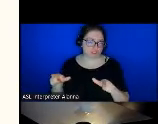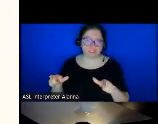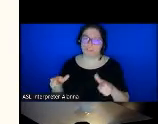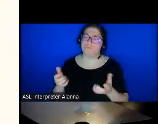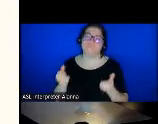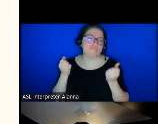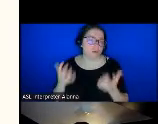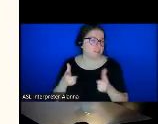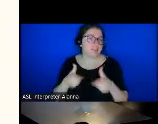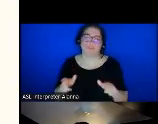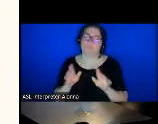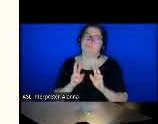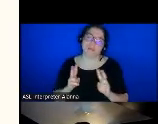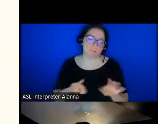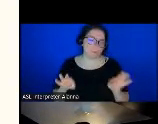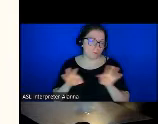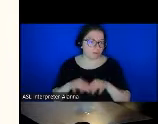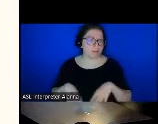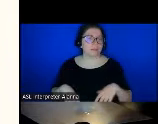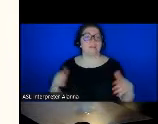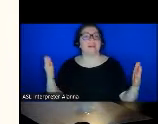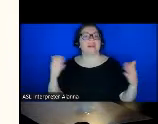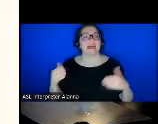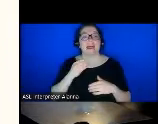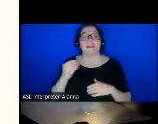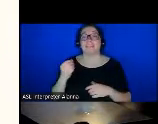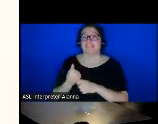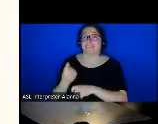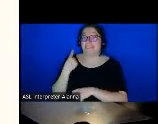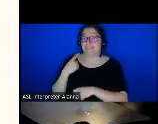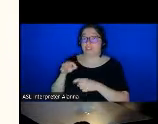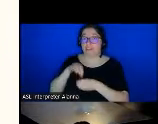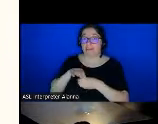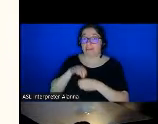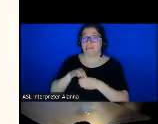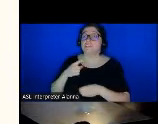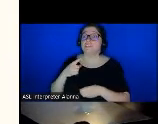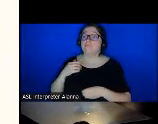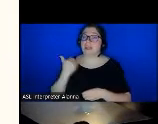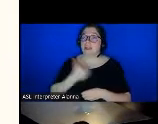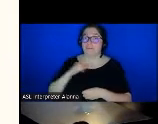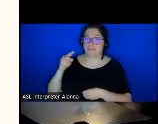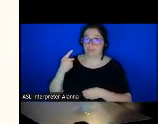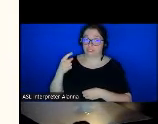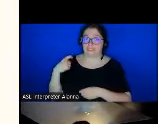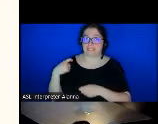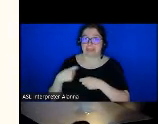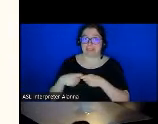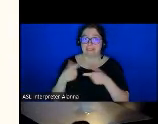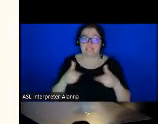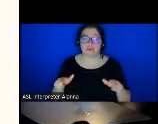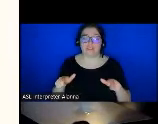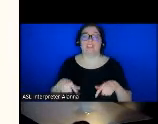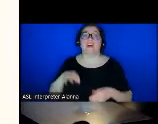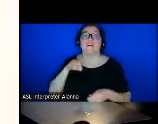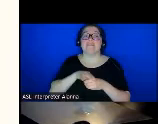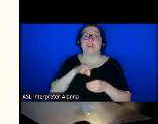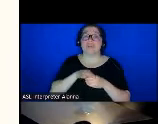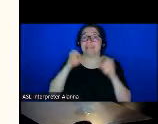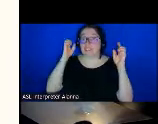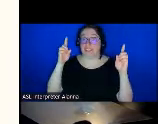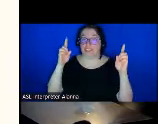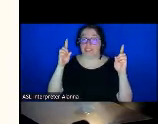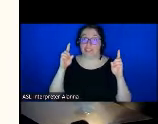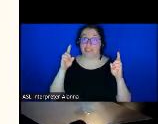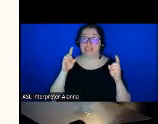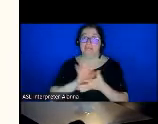important and in our election last year we did our very first um spanish language voter education video so we included a